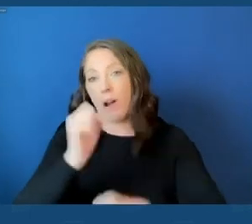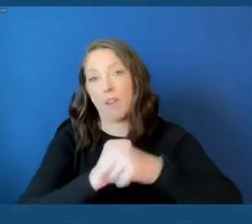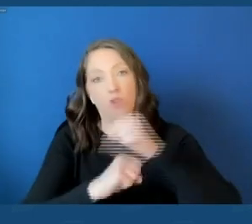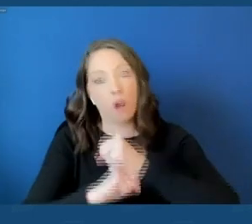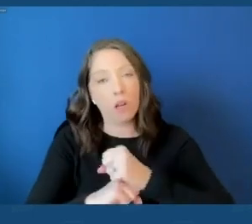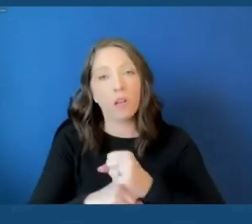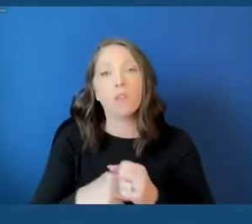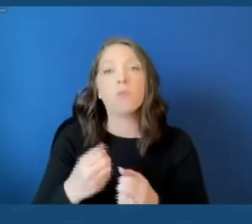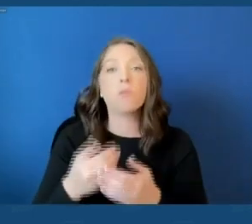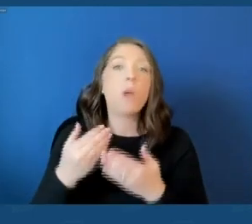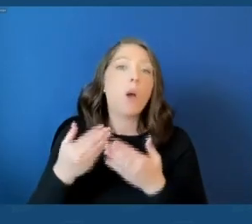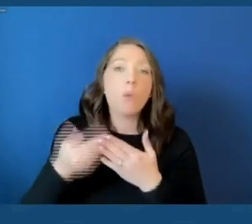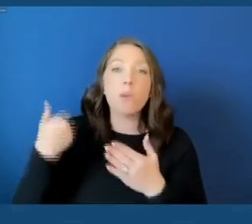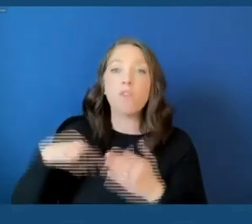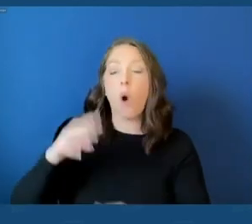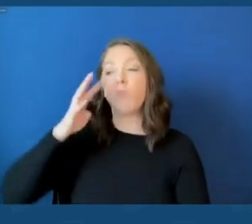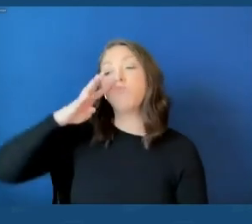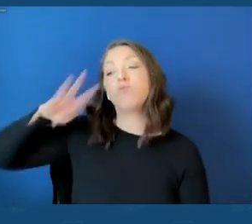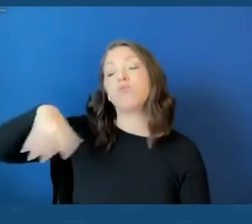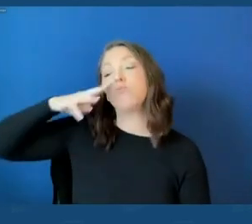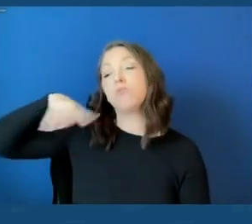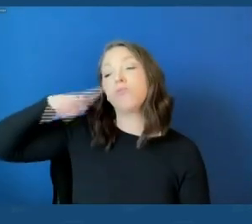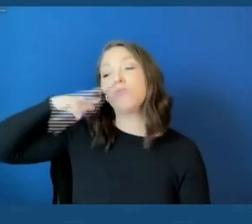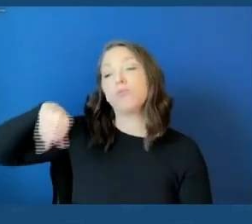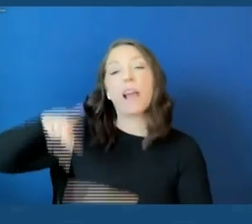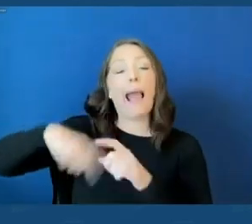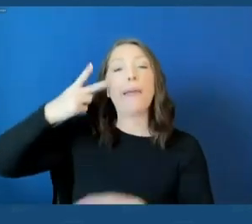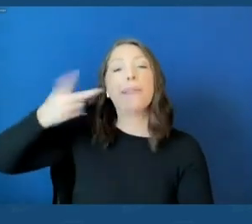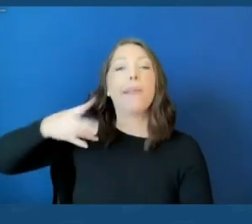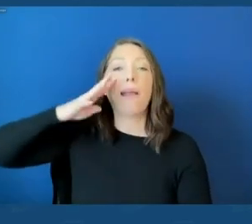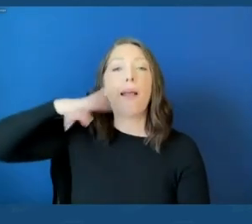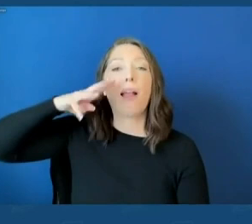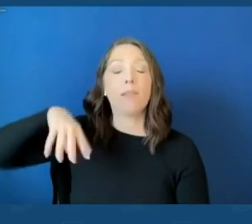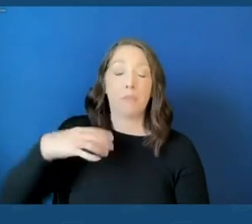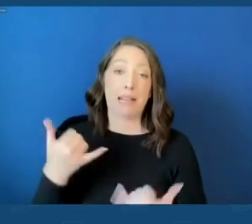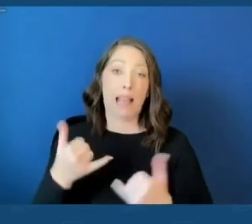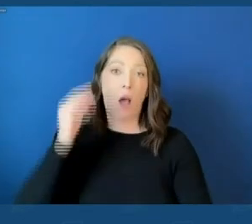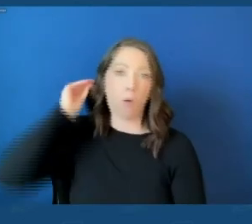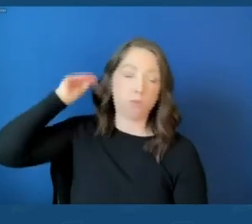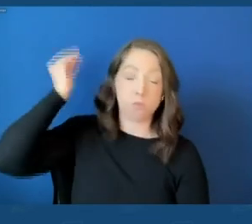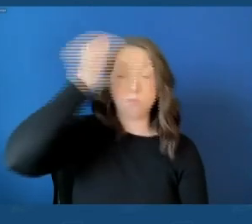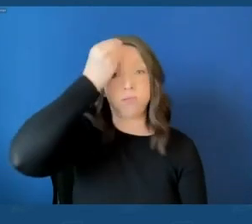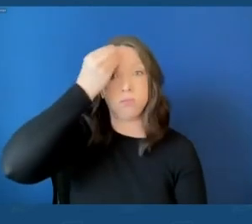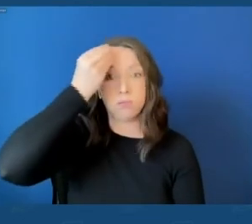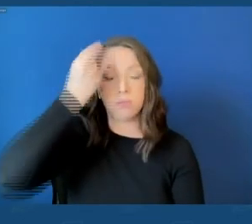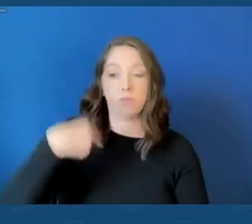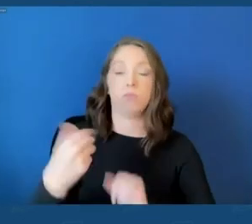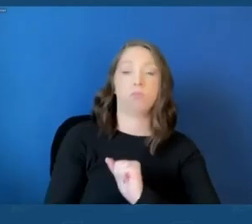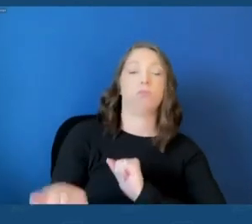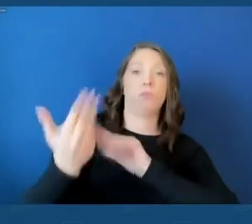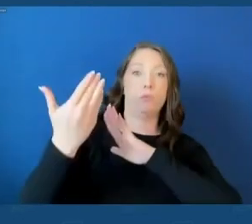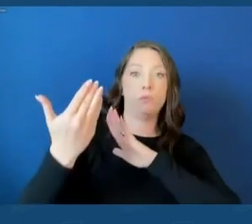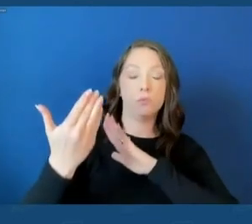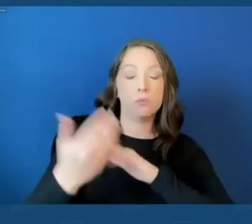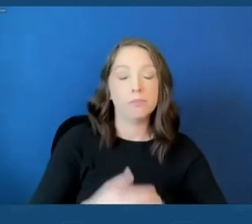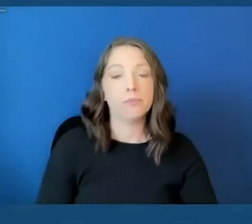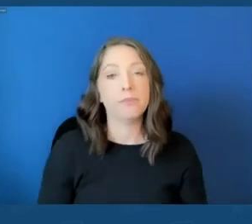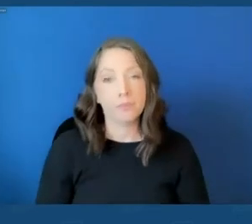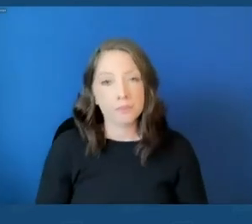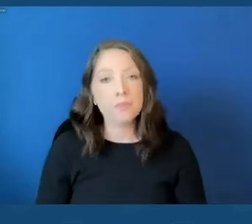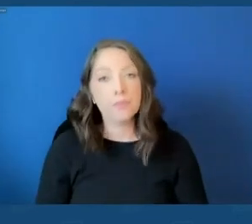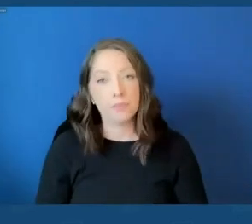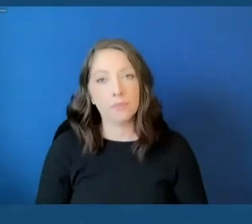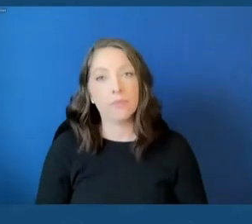mind, but not anymore. Now it's in the front of our mind, and we're addressing the issue. You know, it